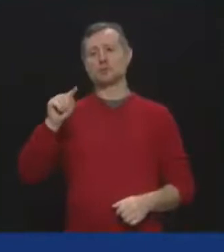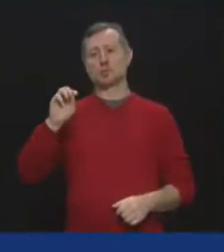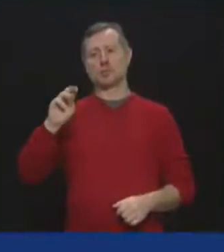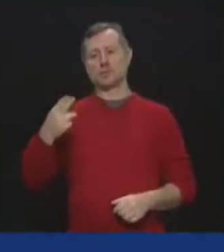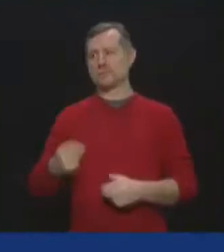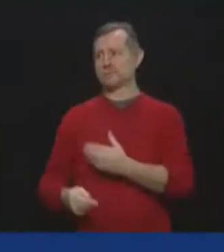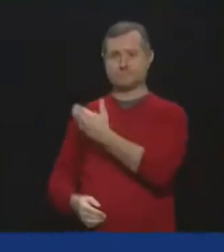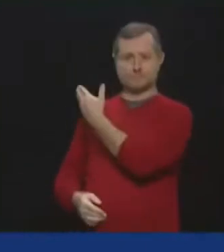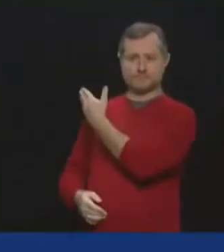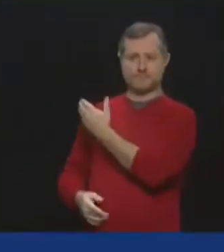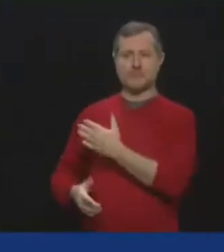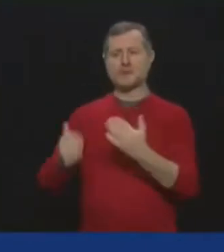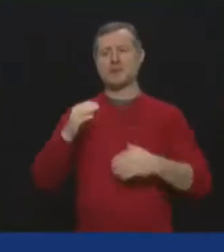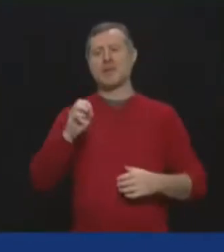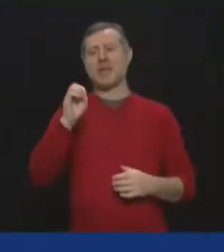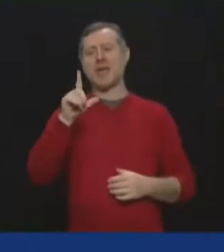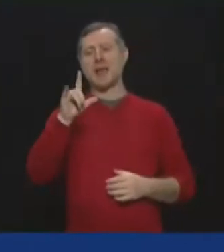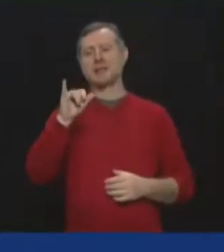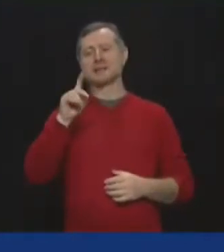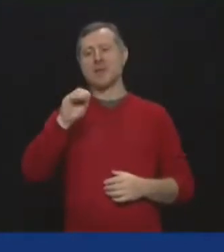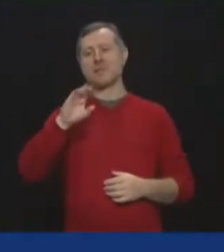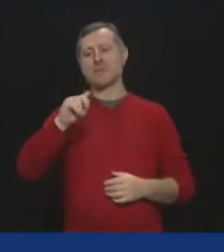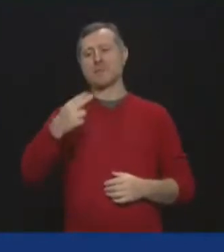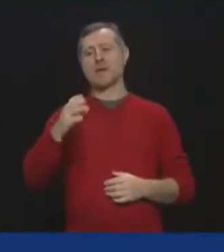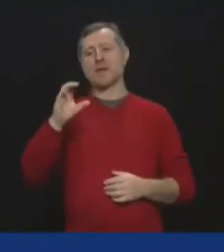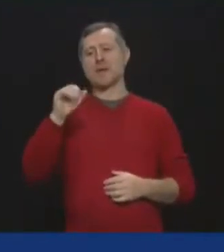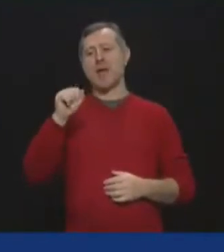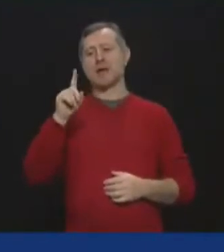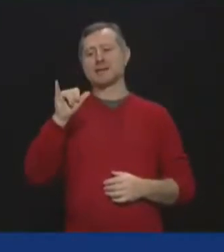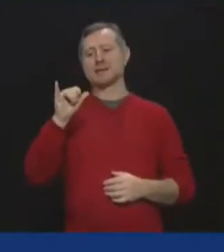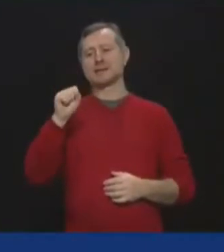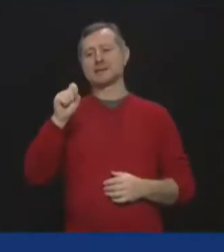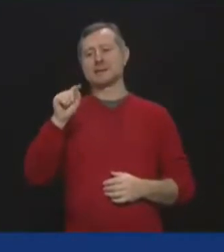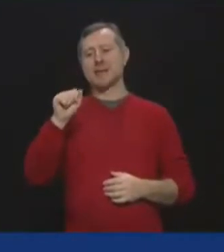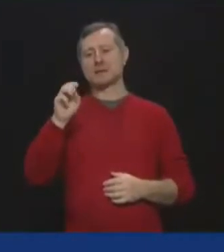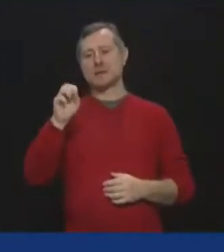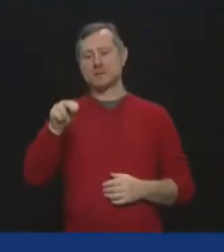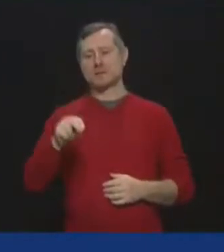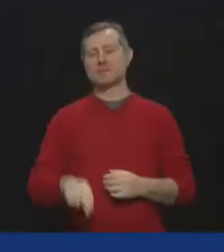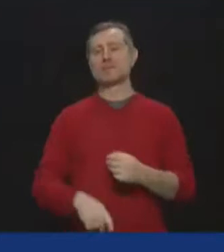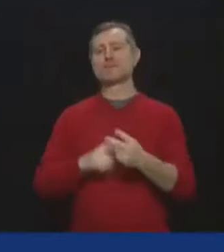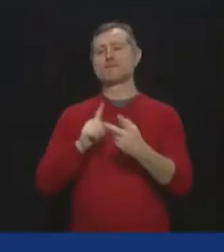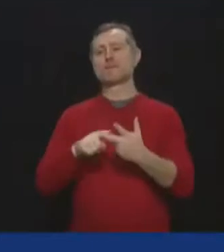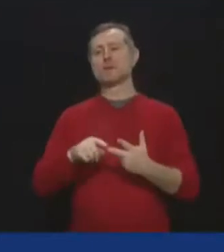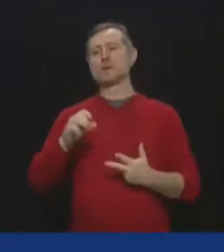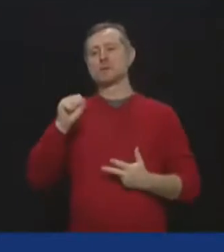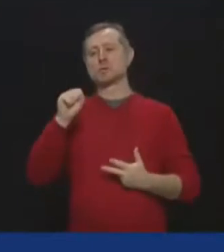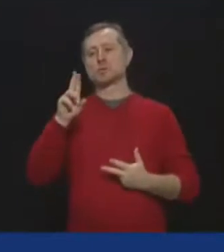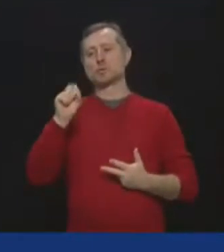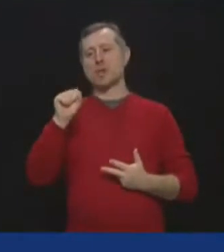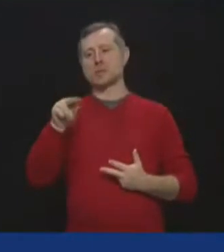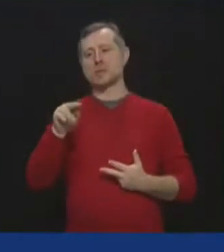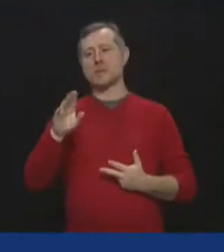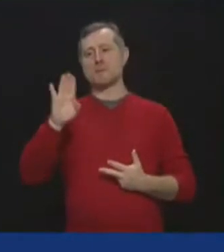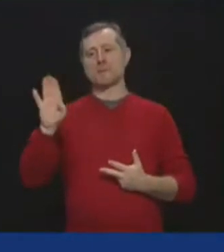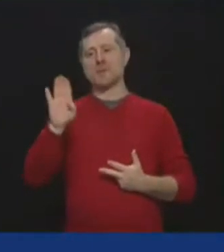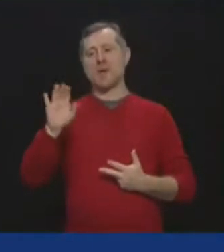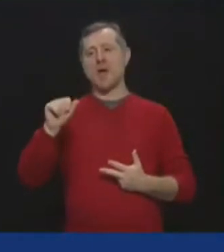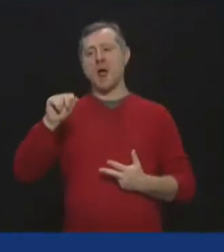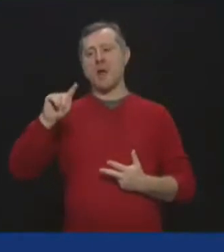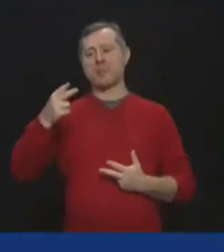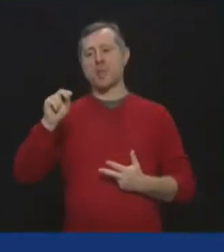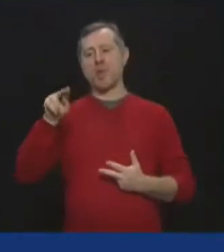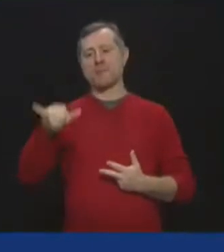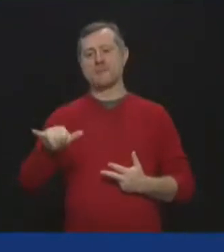have Elizabeth Cady Stanton and Susan B. Anthony. These women were so far ahead of their time. Sojourner Truth was the first woman